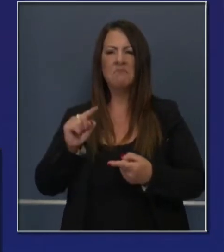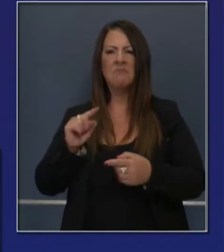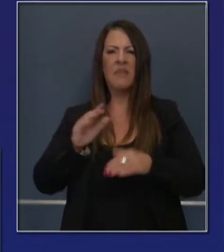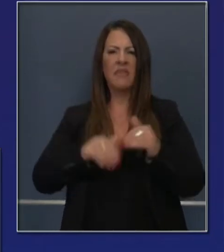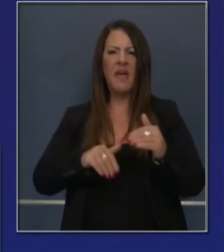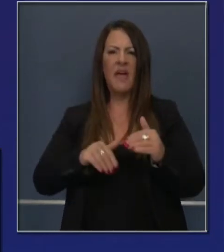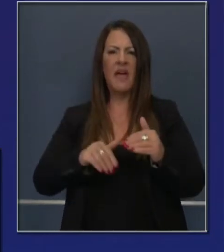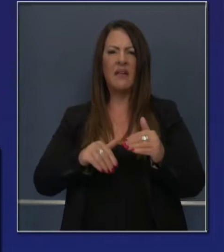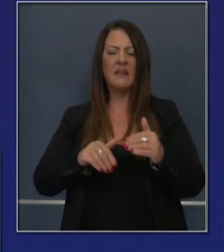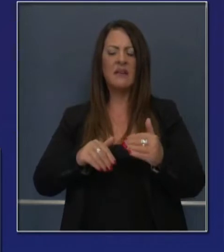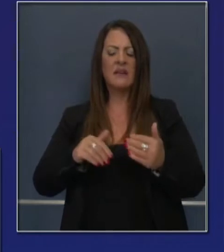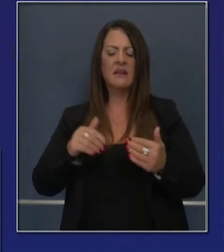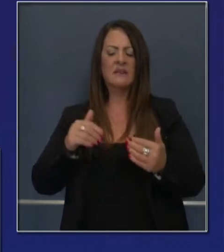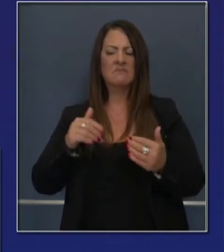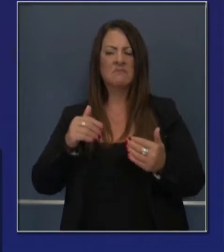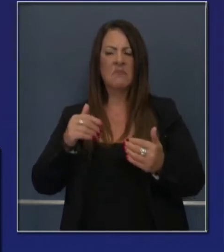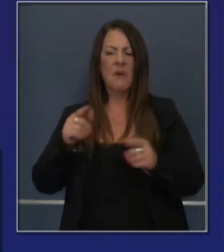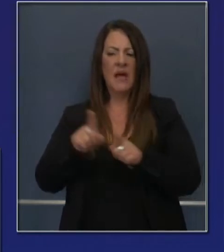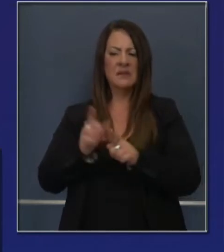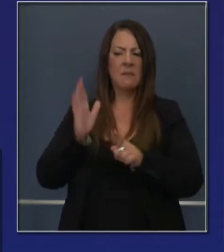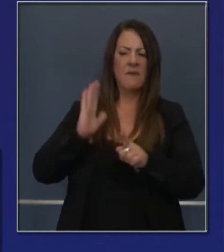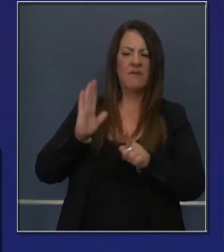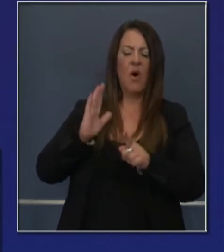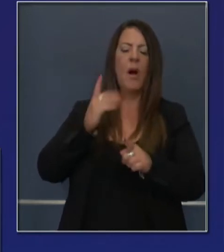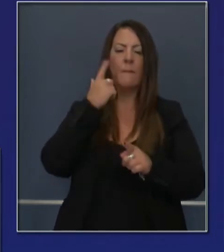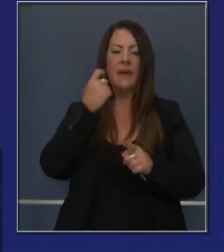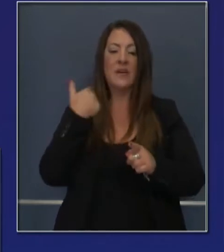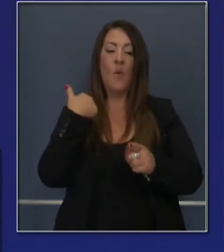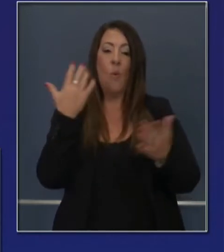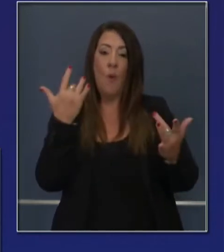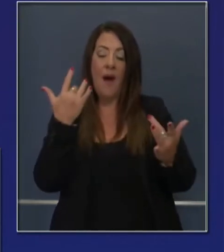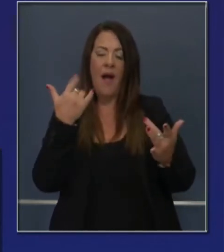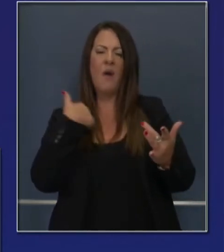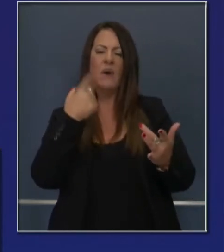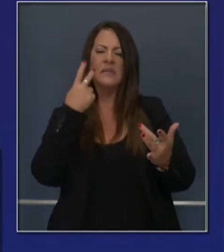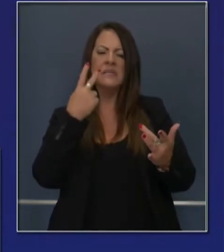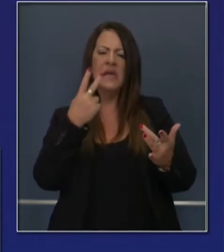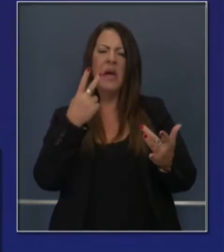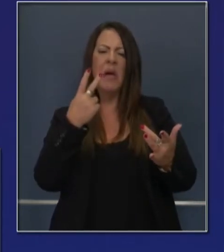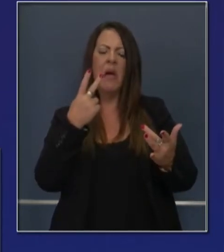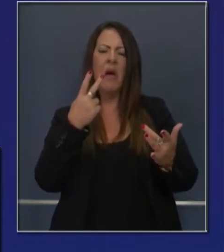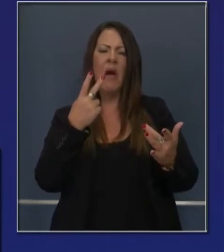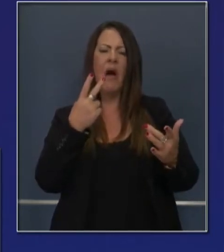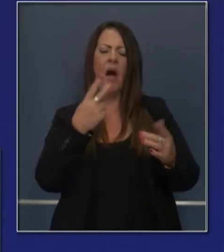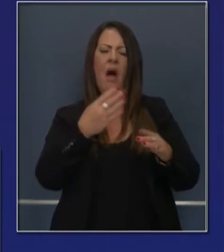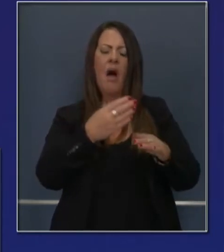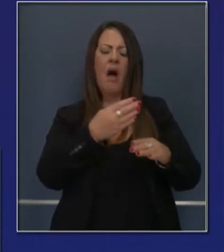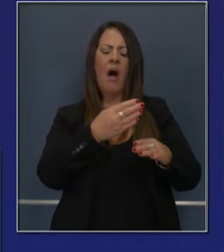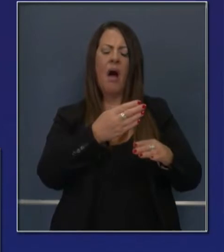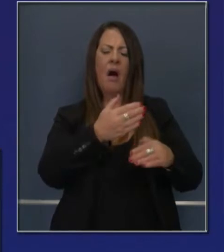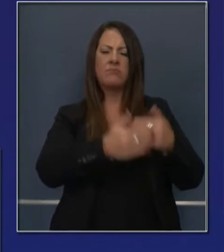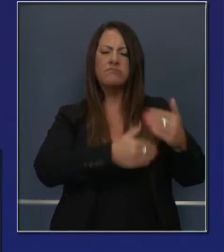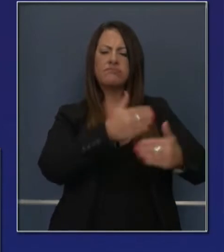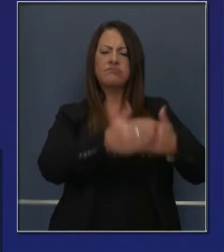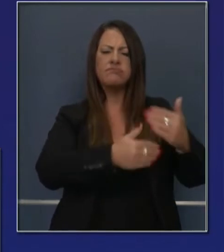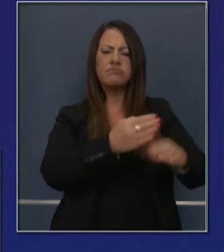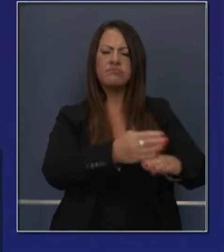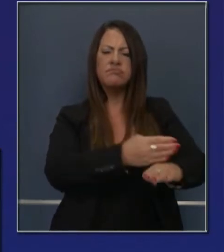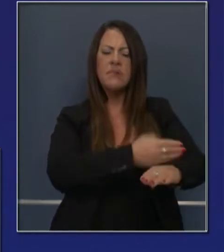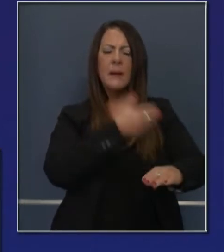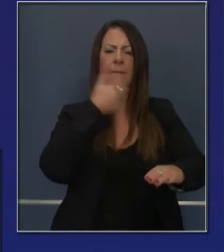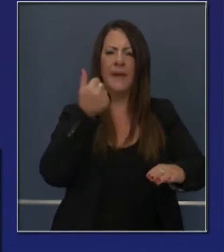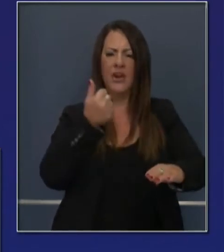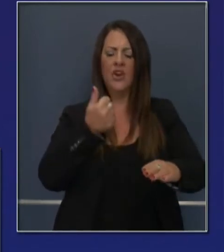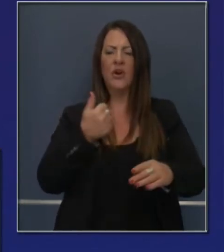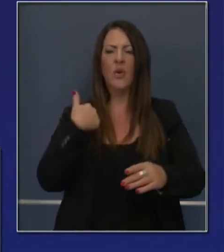We've seen some progress as it relates to getting our hands on top of the spread of these fires. We're battling